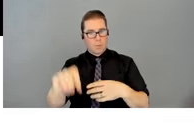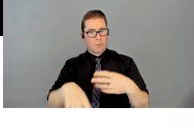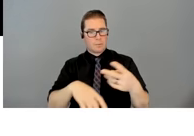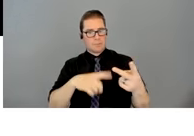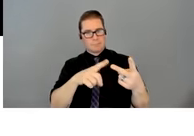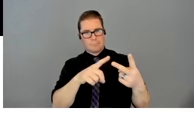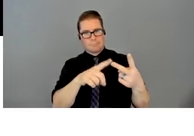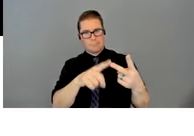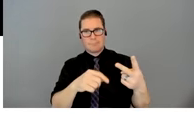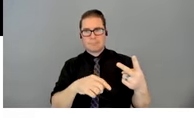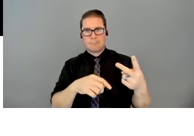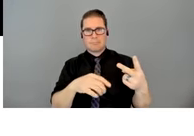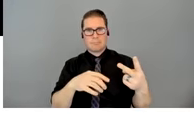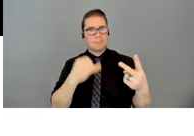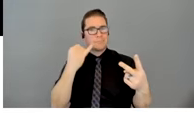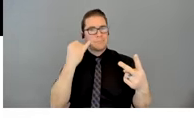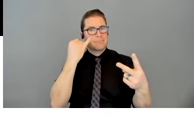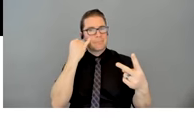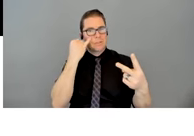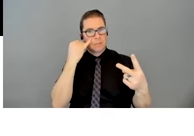student stopped showing up,